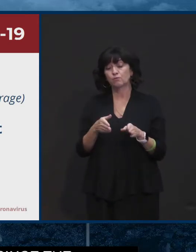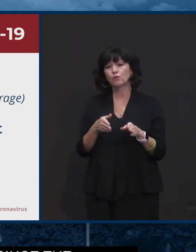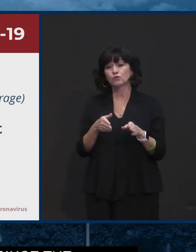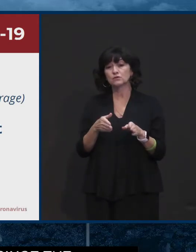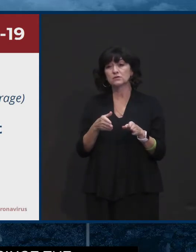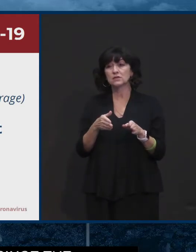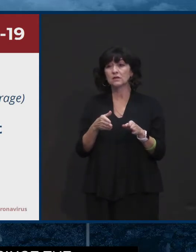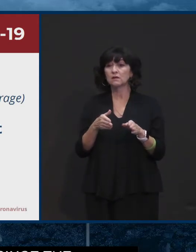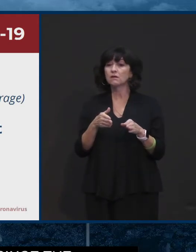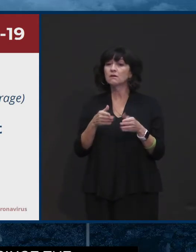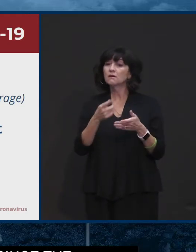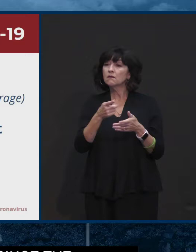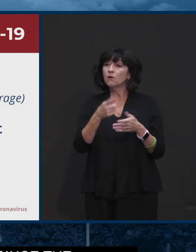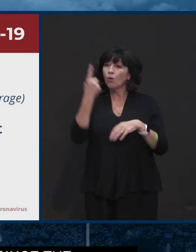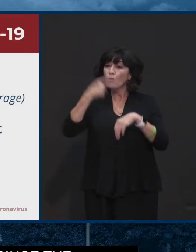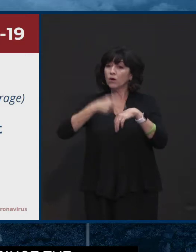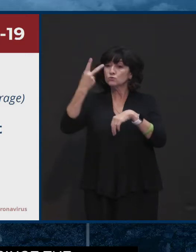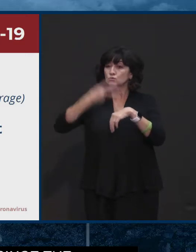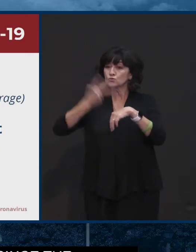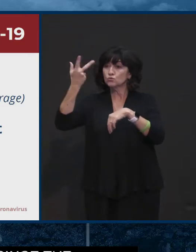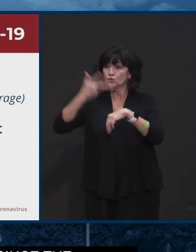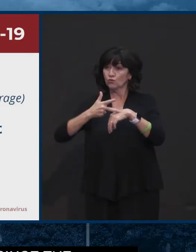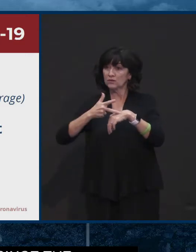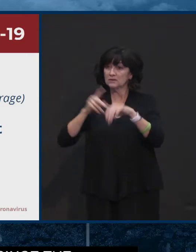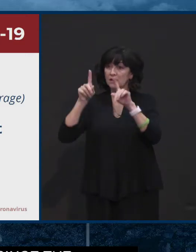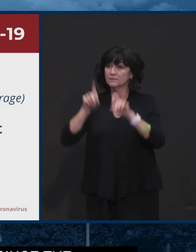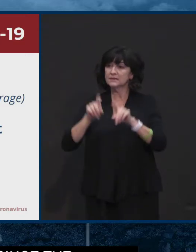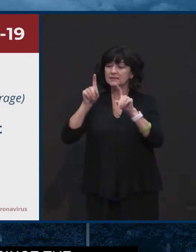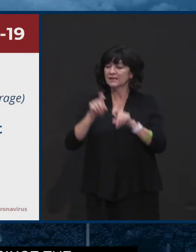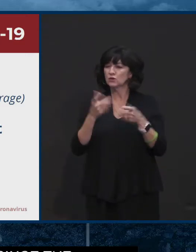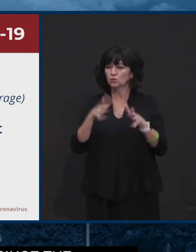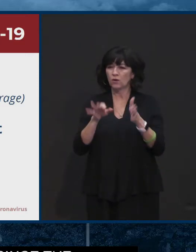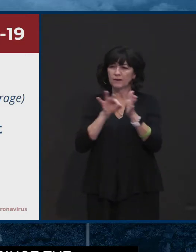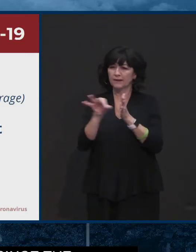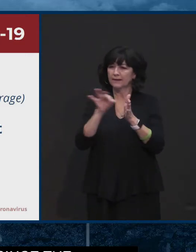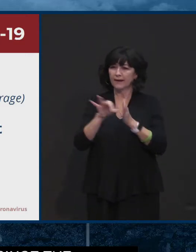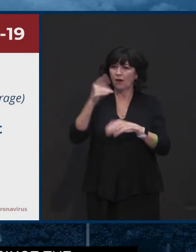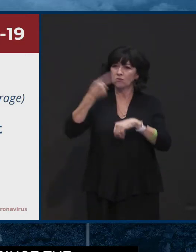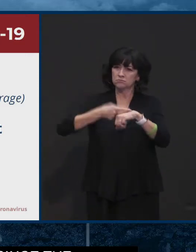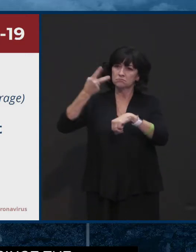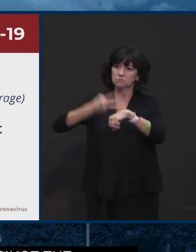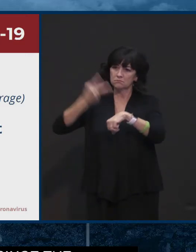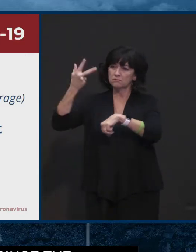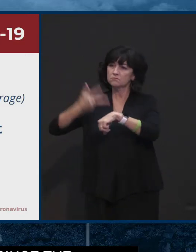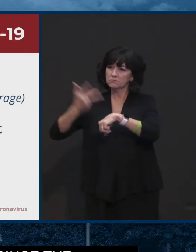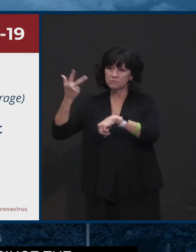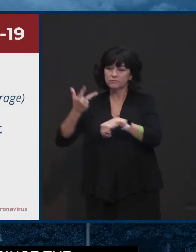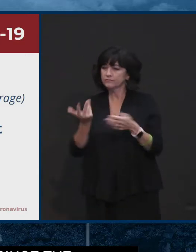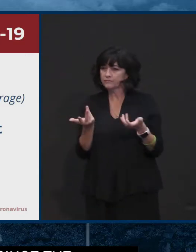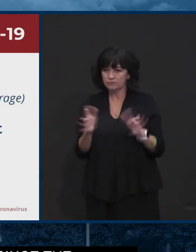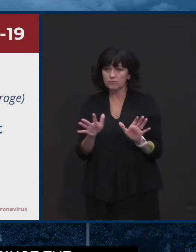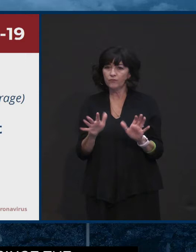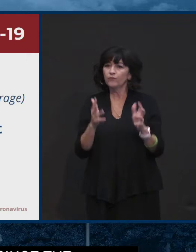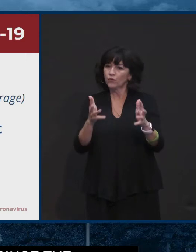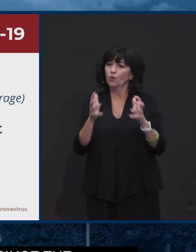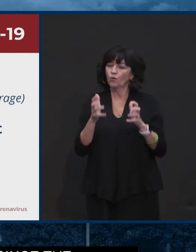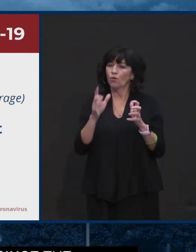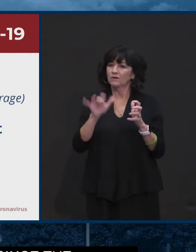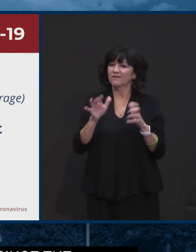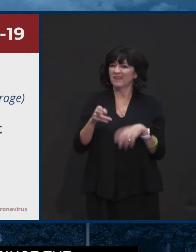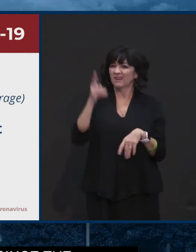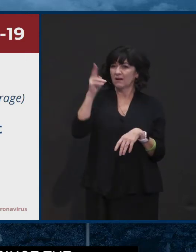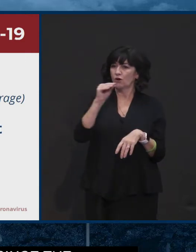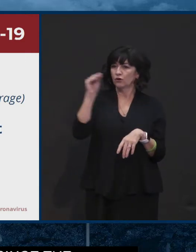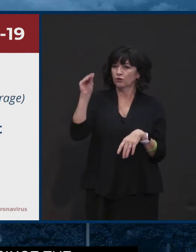don't show up in that, your additional test doesn't show up in that calculation. And so that's going to be a higher percentage, and it's up